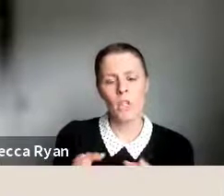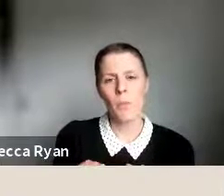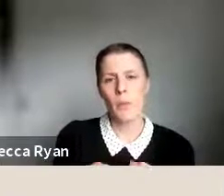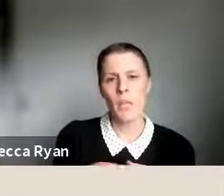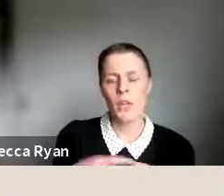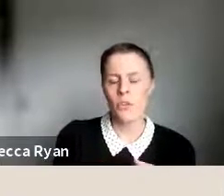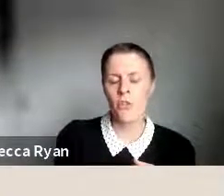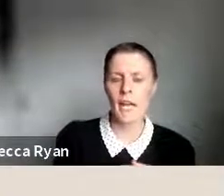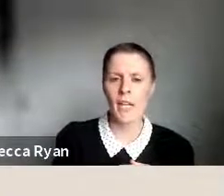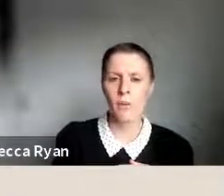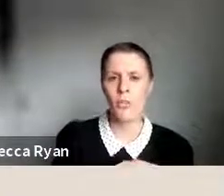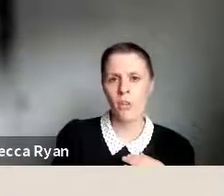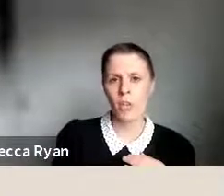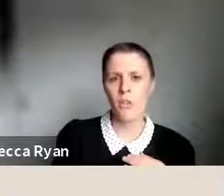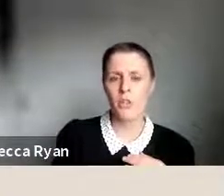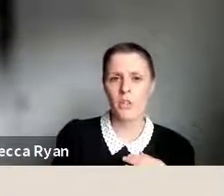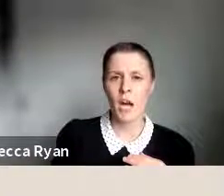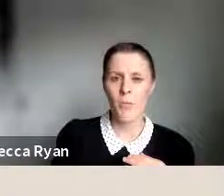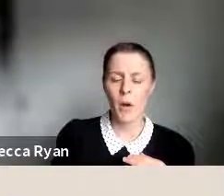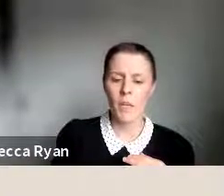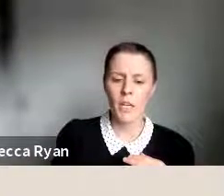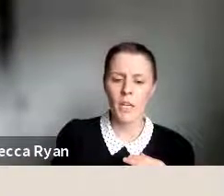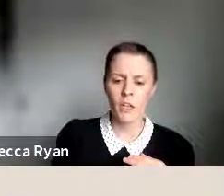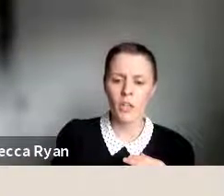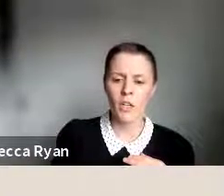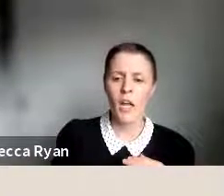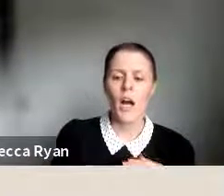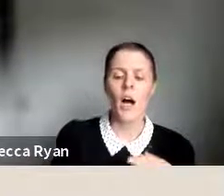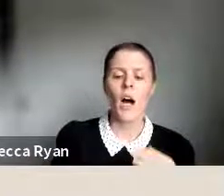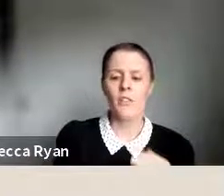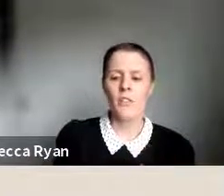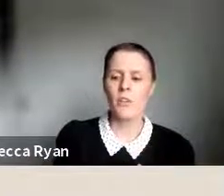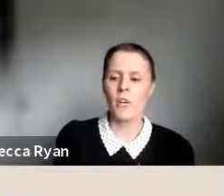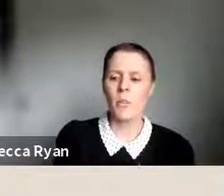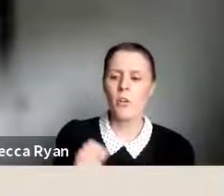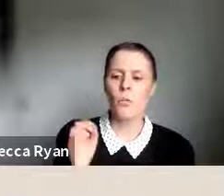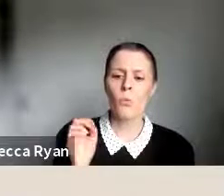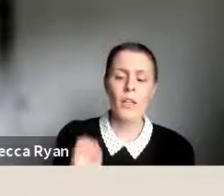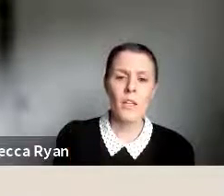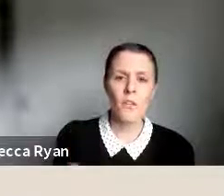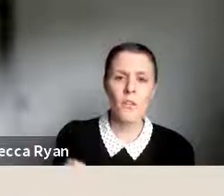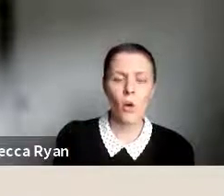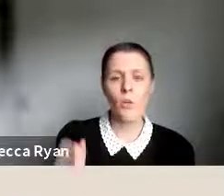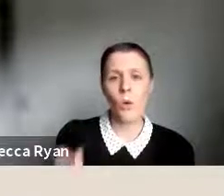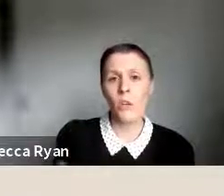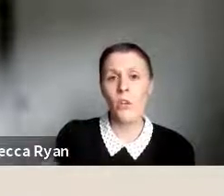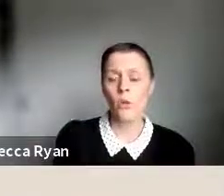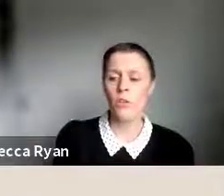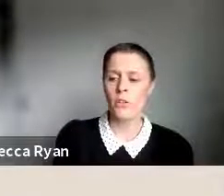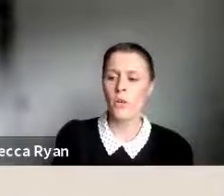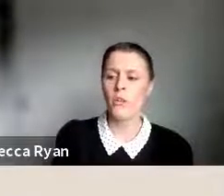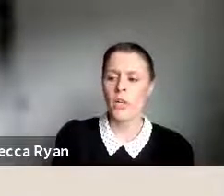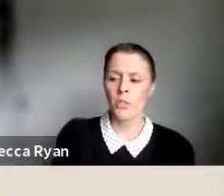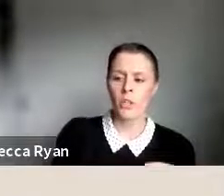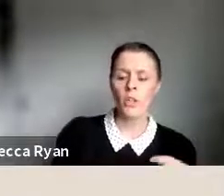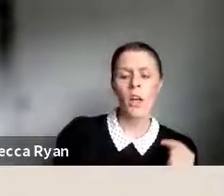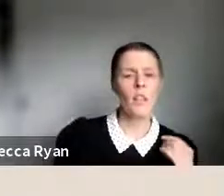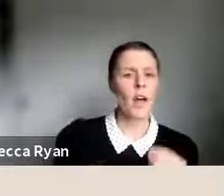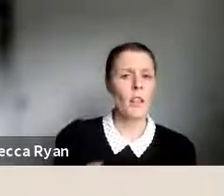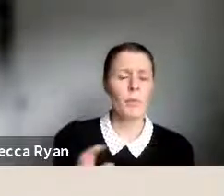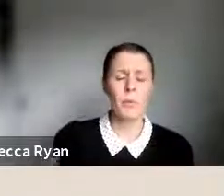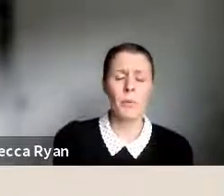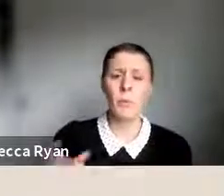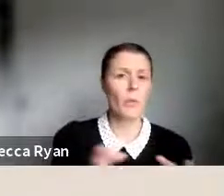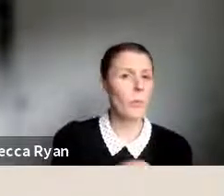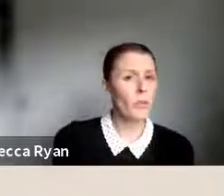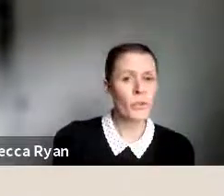to look at the populations and can we generalize to the entire population? At this time, there is no and was no clear association.